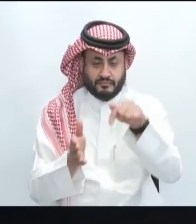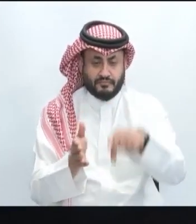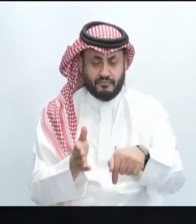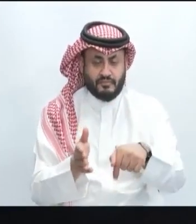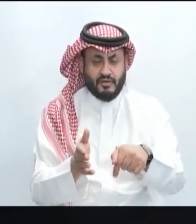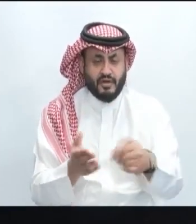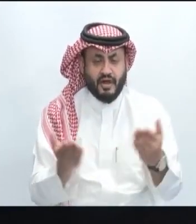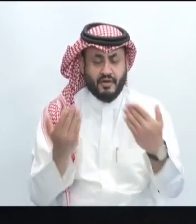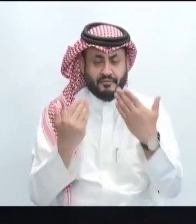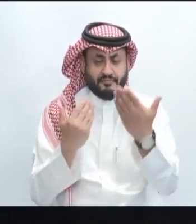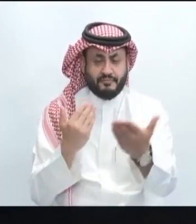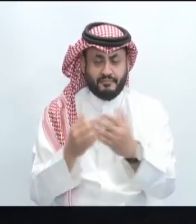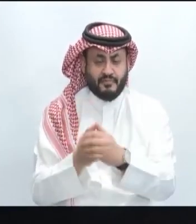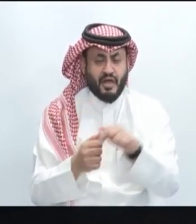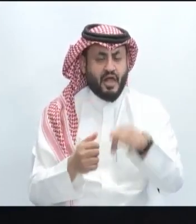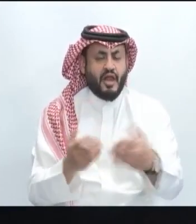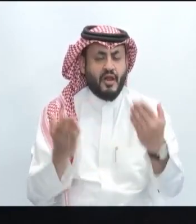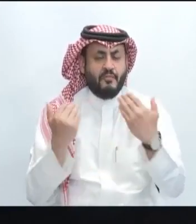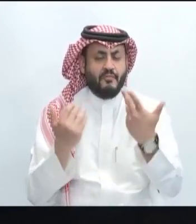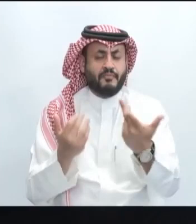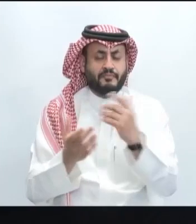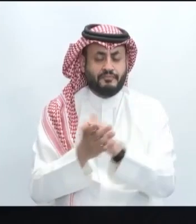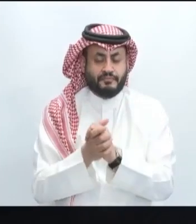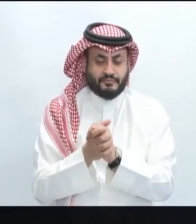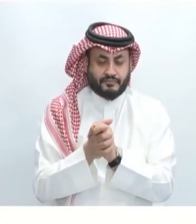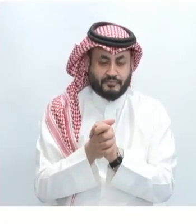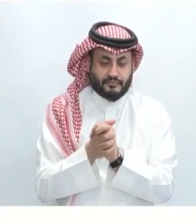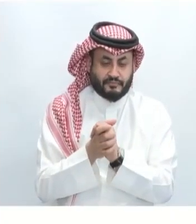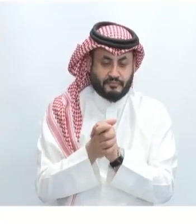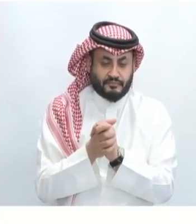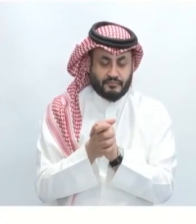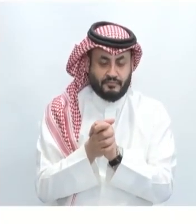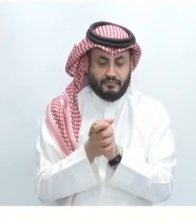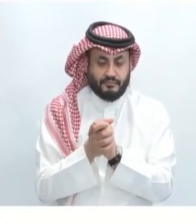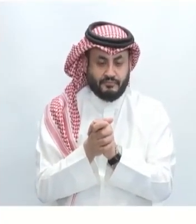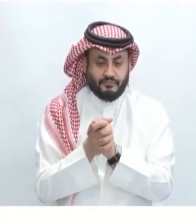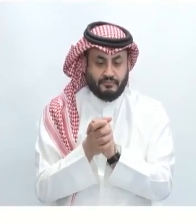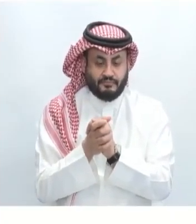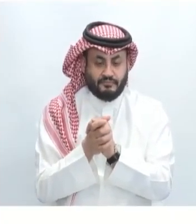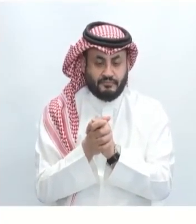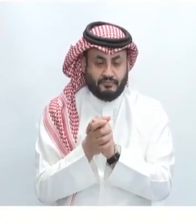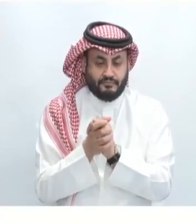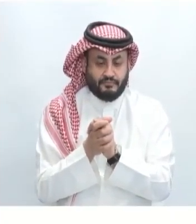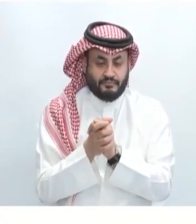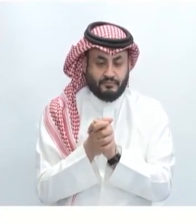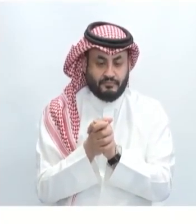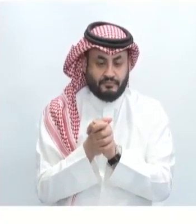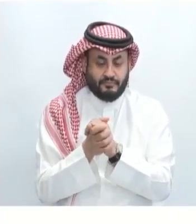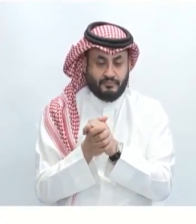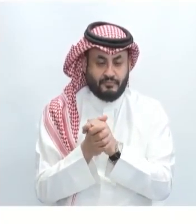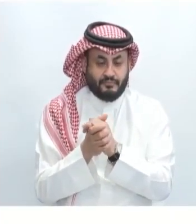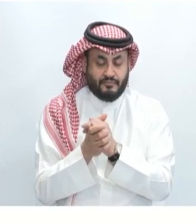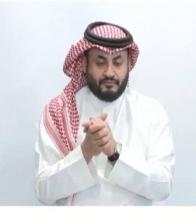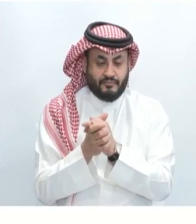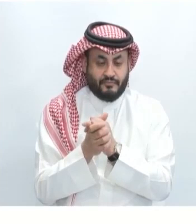today and let's get to know our objectives in today's lesson. So our objectives in today's lesson,